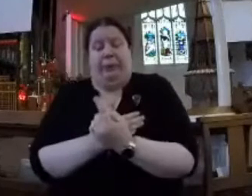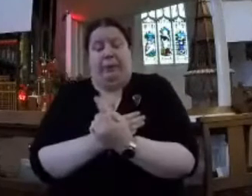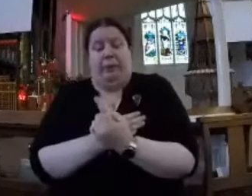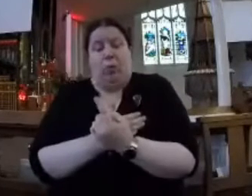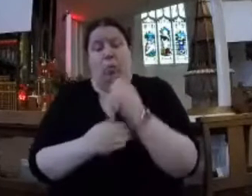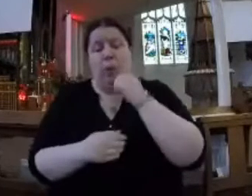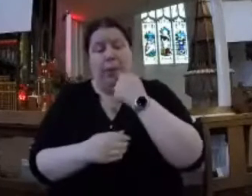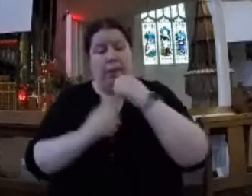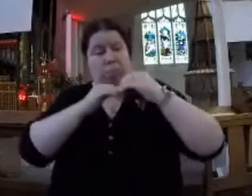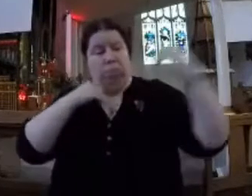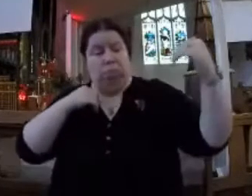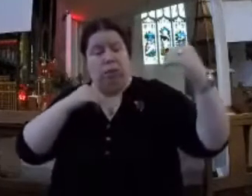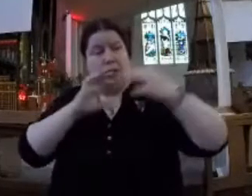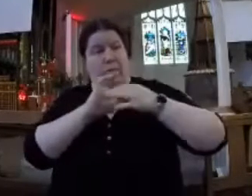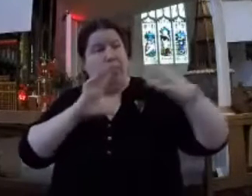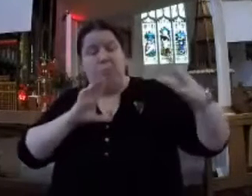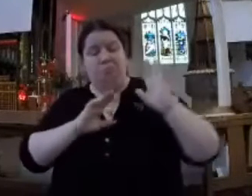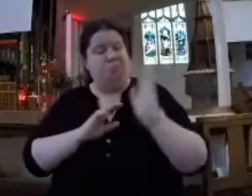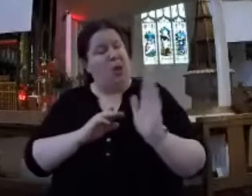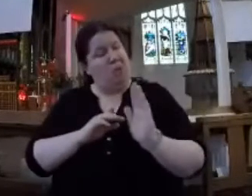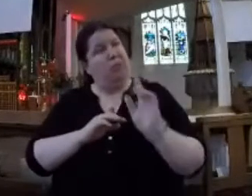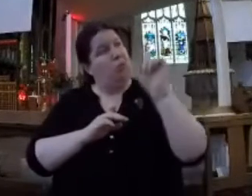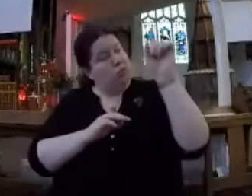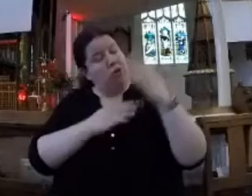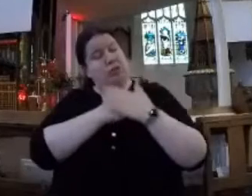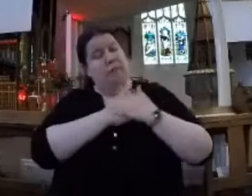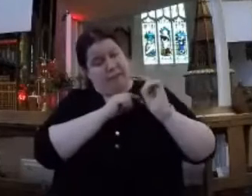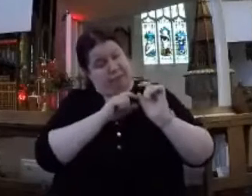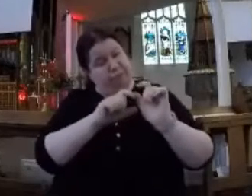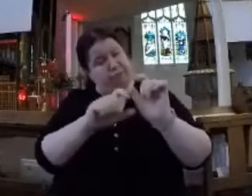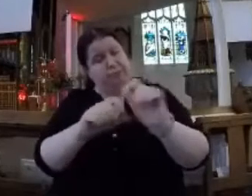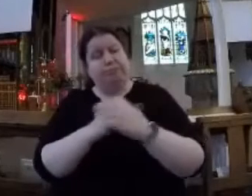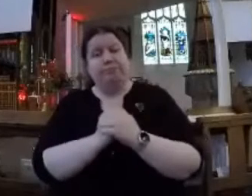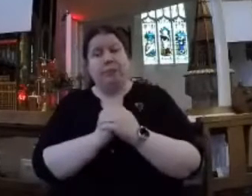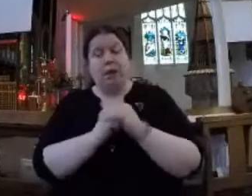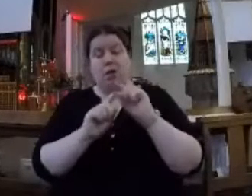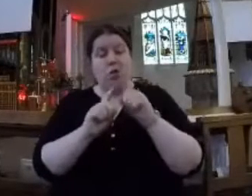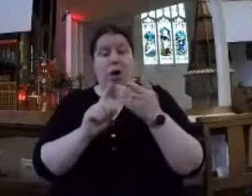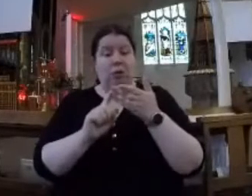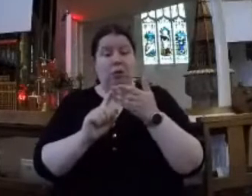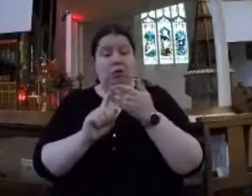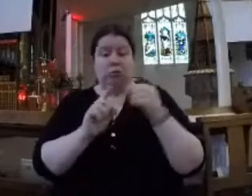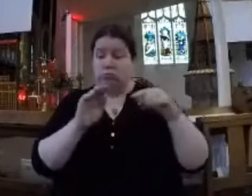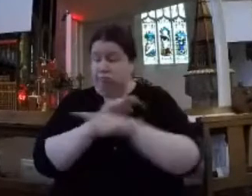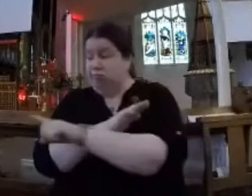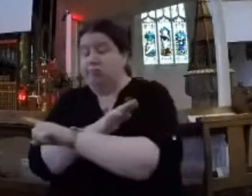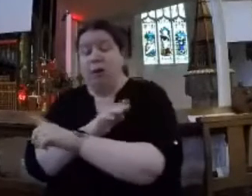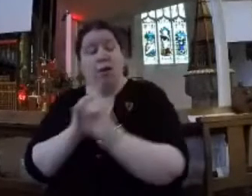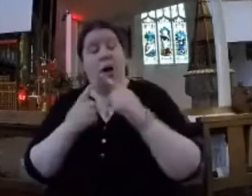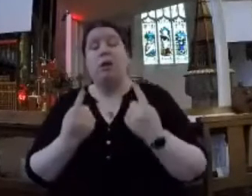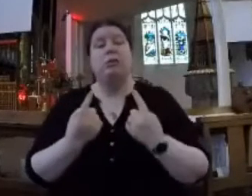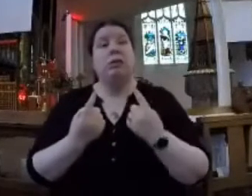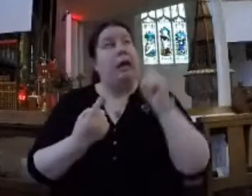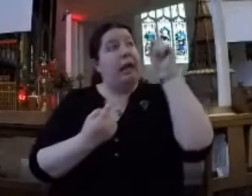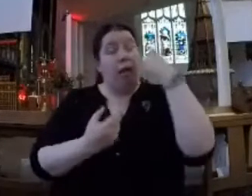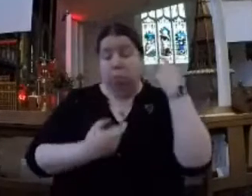God's love forever. God's love remains. And we can't escape it. Actually, it's inescapable. He